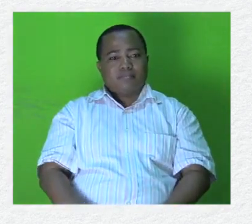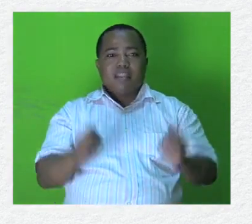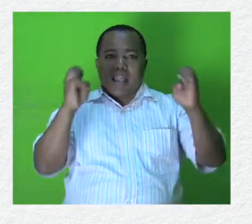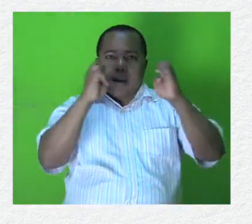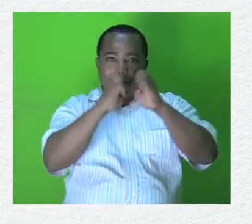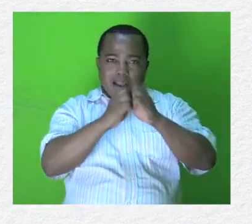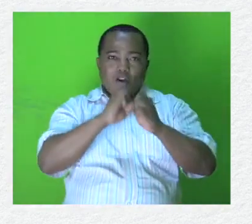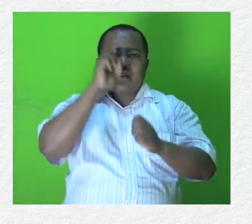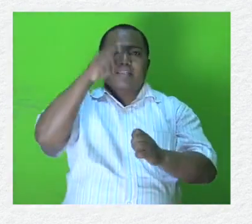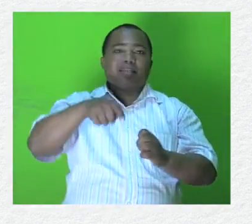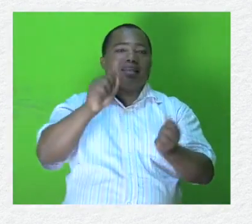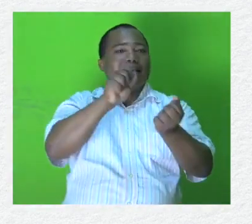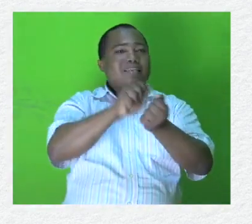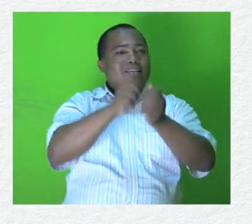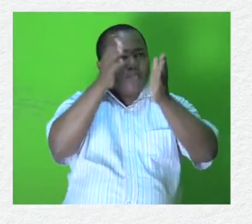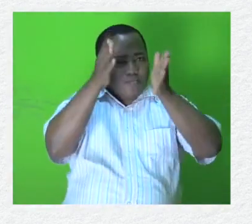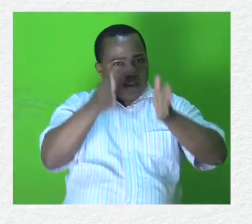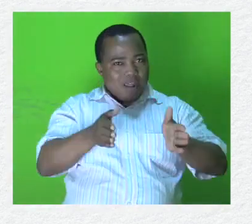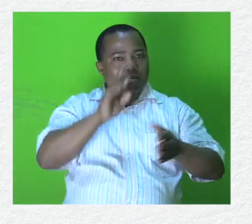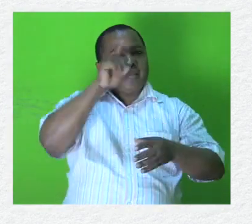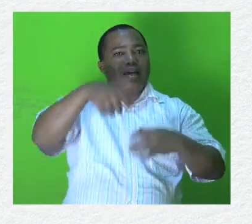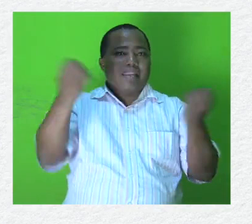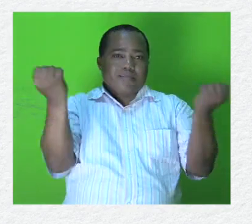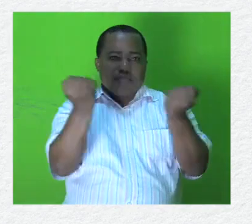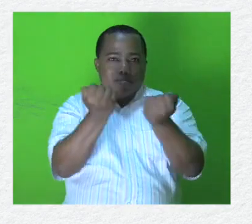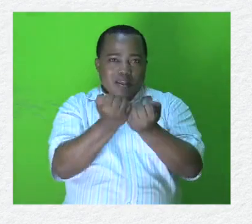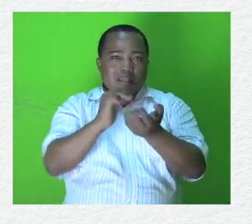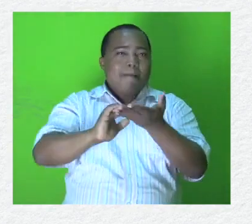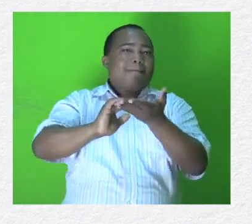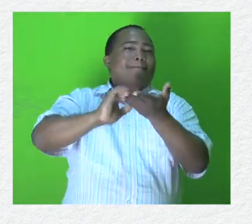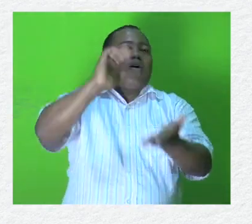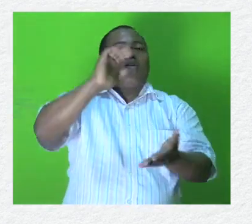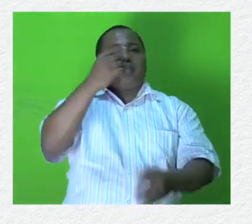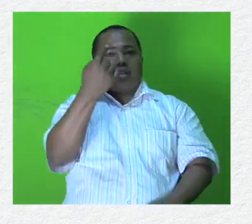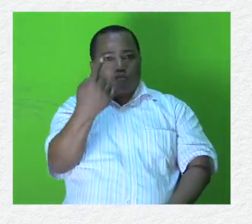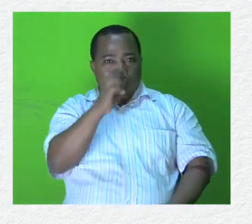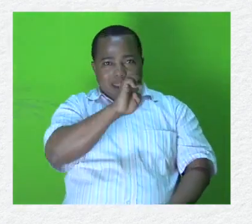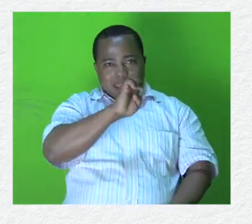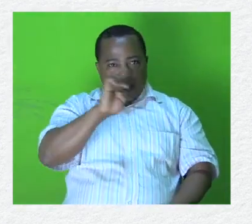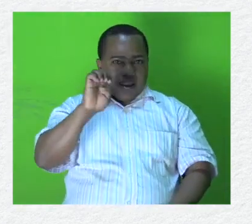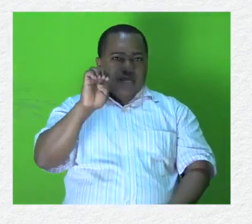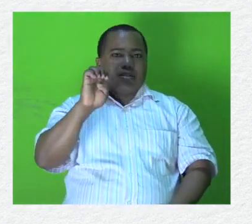A compound is a pure substance that is made up of more than one element